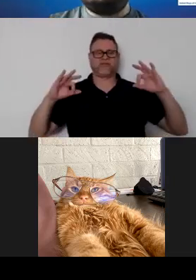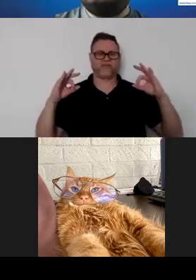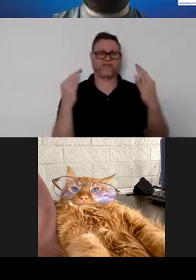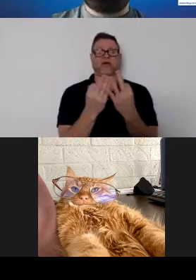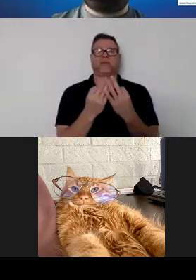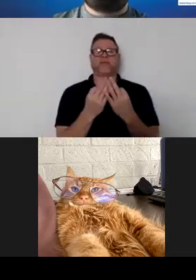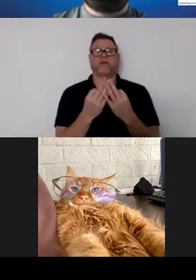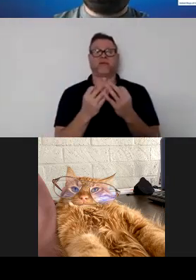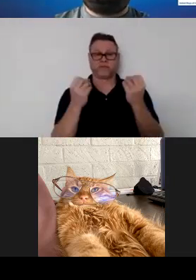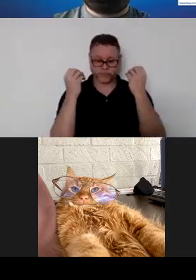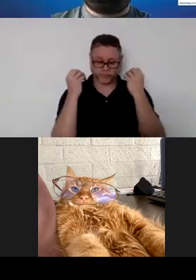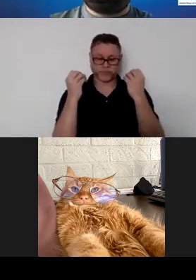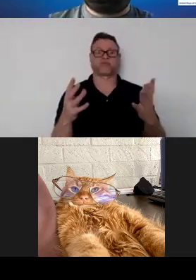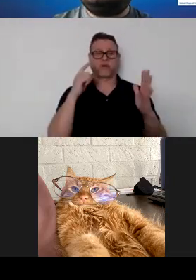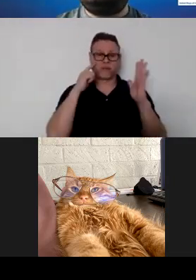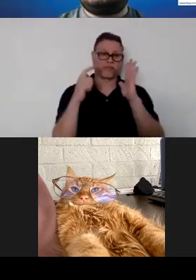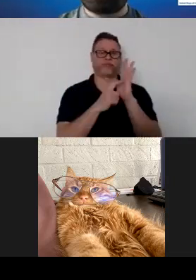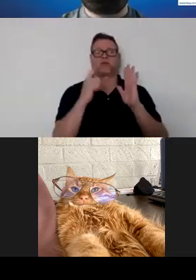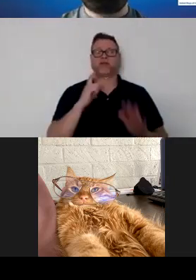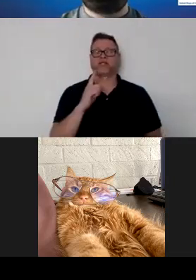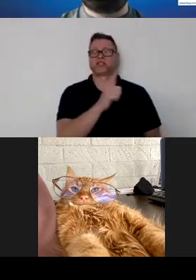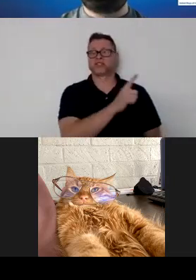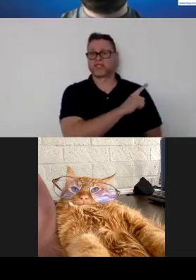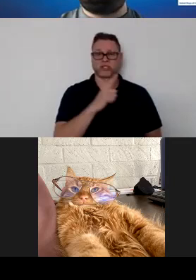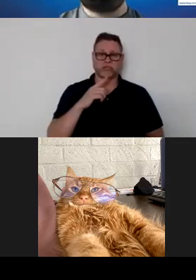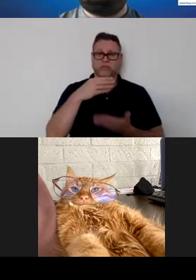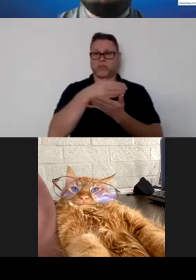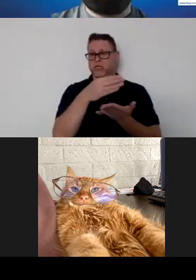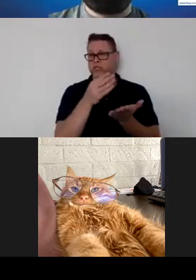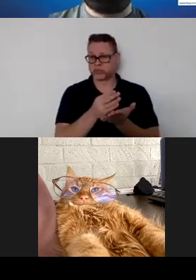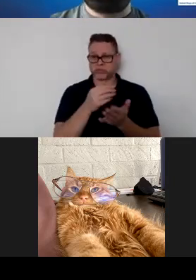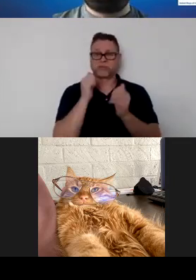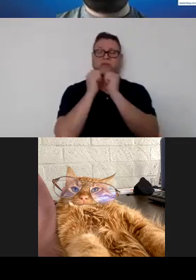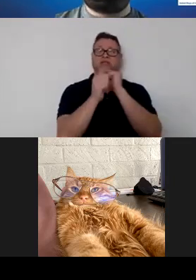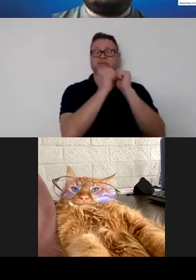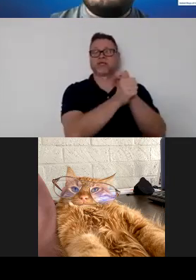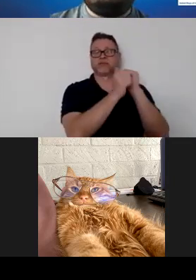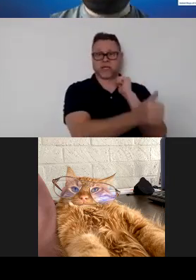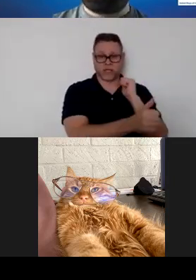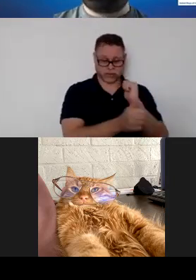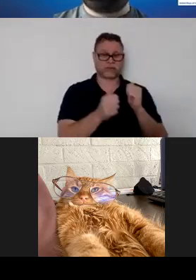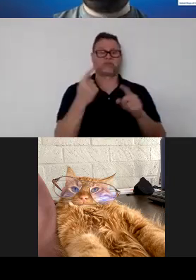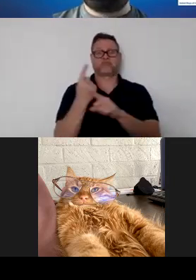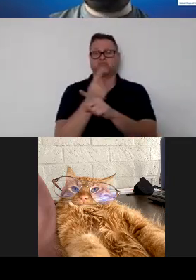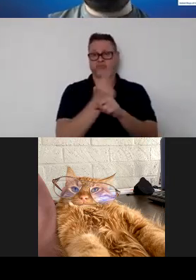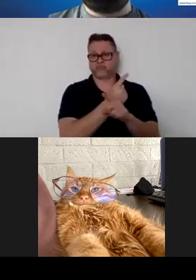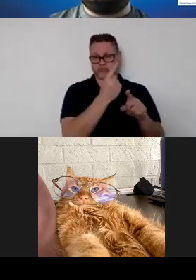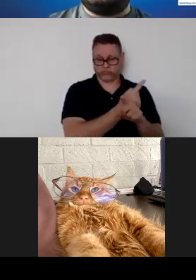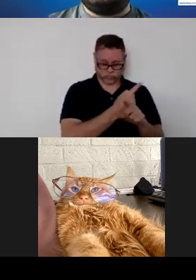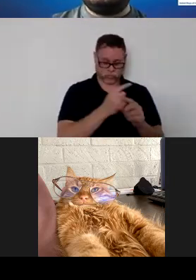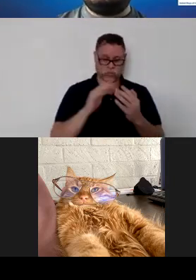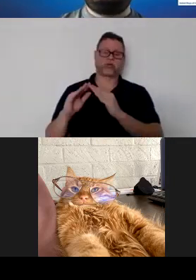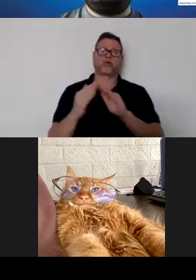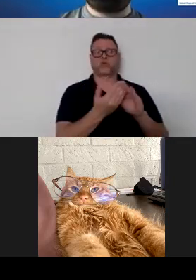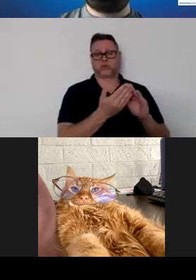a number of notable pieces of legislation and budget investments that also passed this year that, if properly braided with the community schools